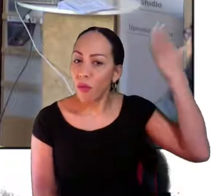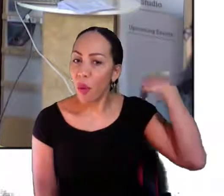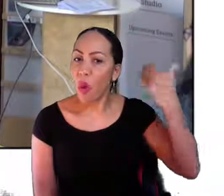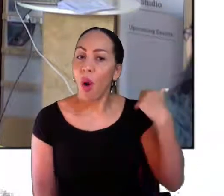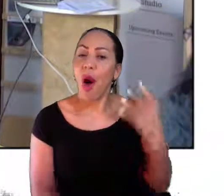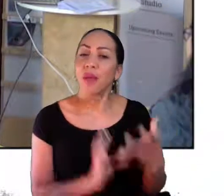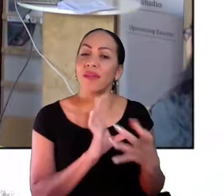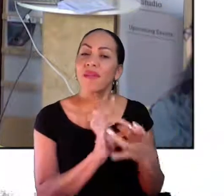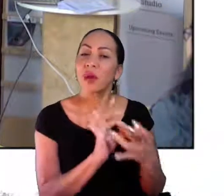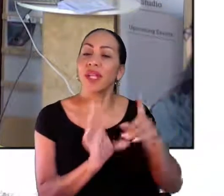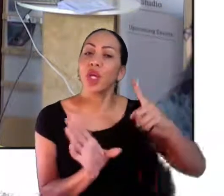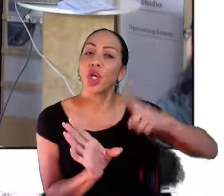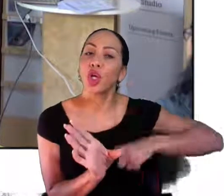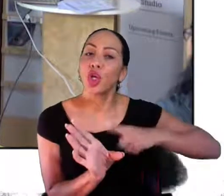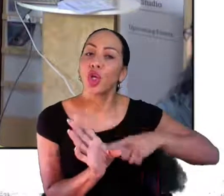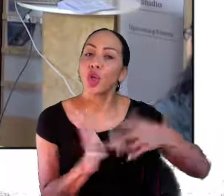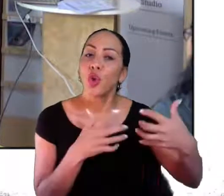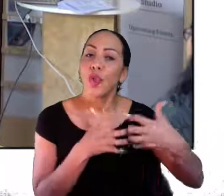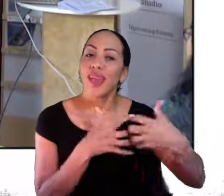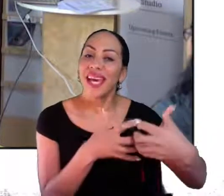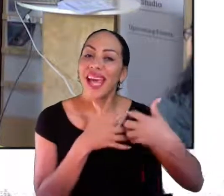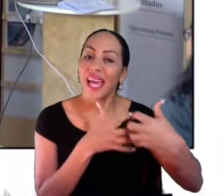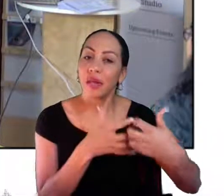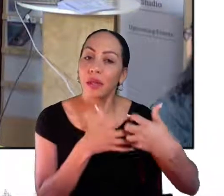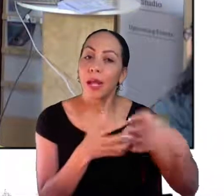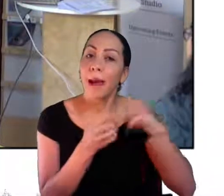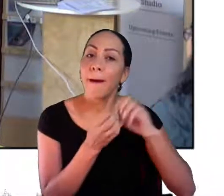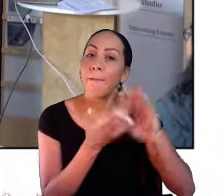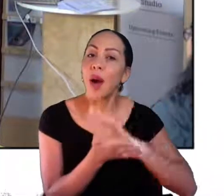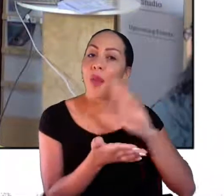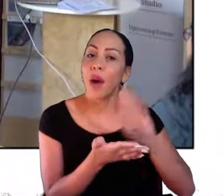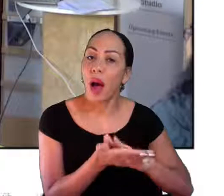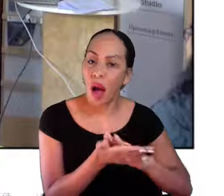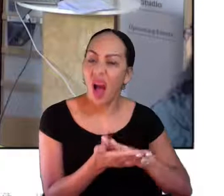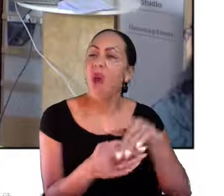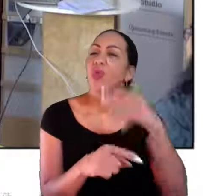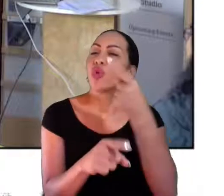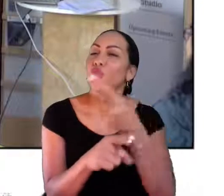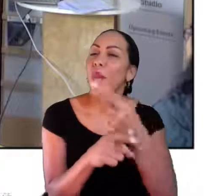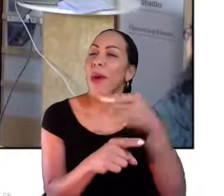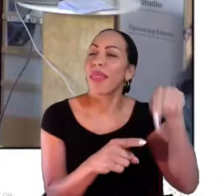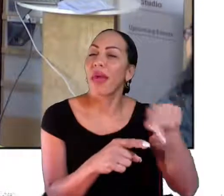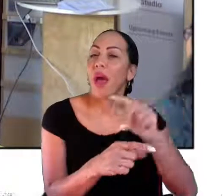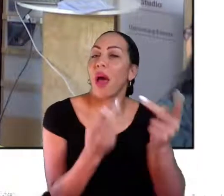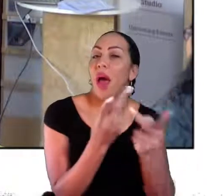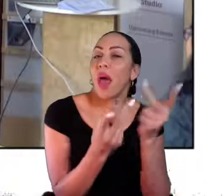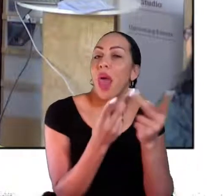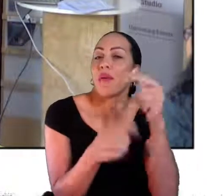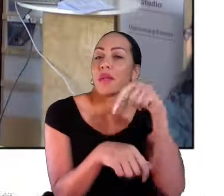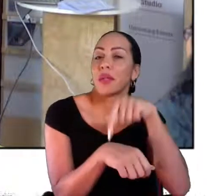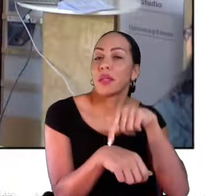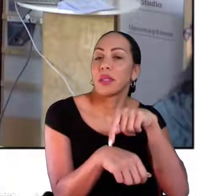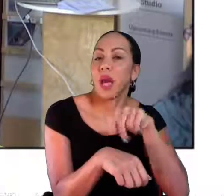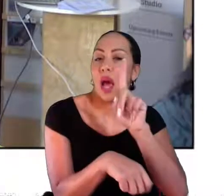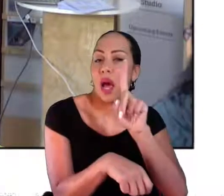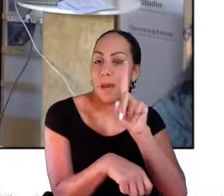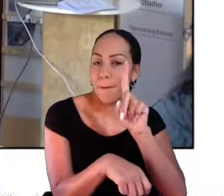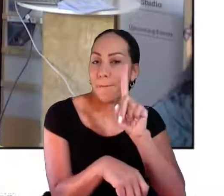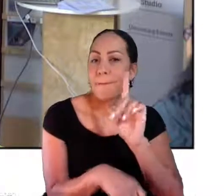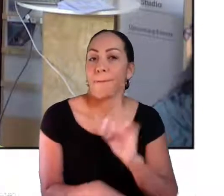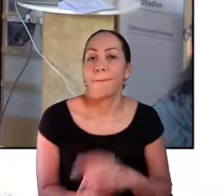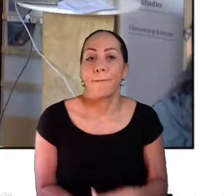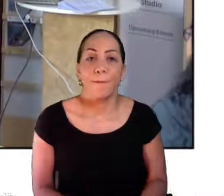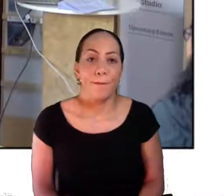projects and programs for young people in Birmingham. I'll talk about that at length to you another time. But actually, my experience was in